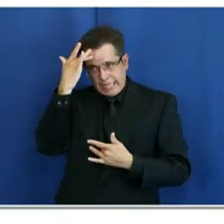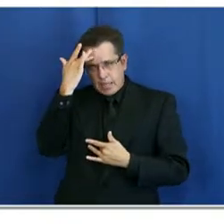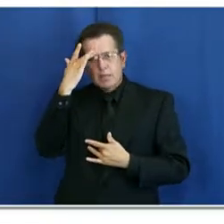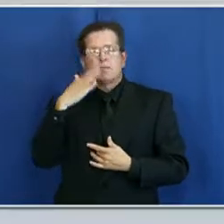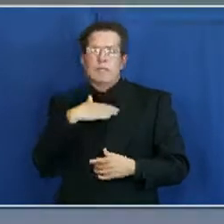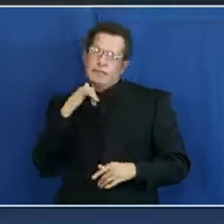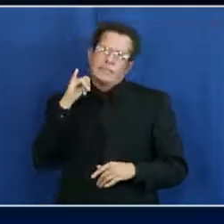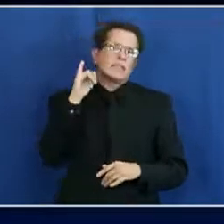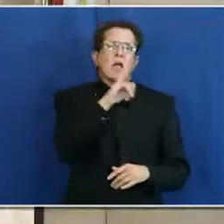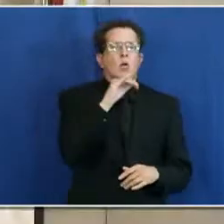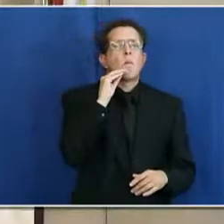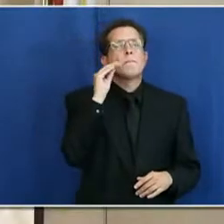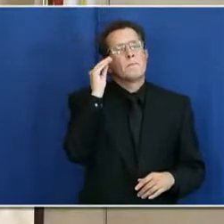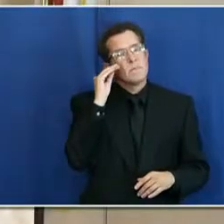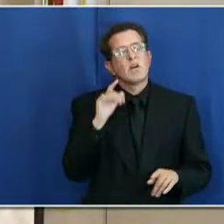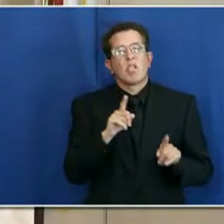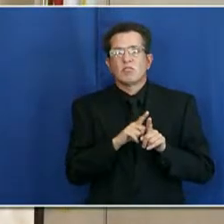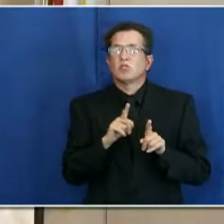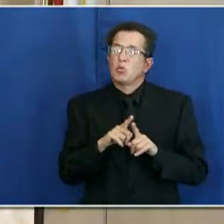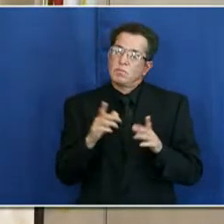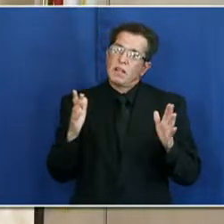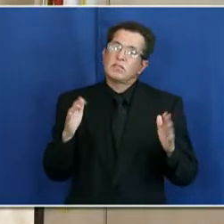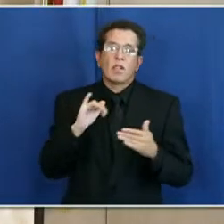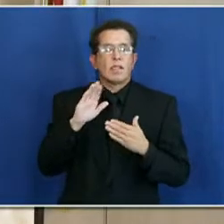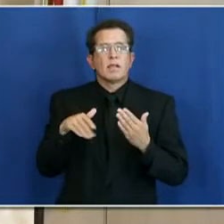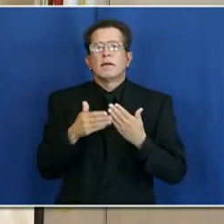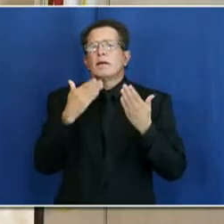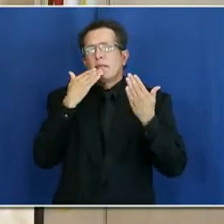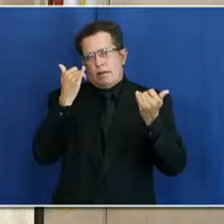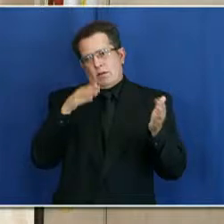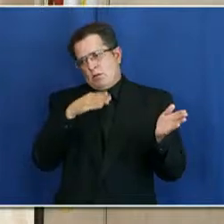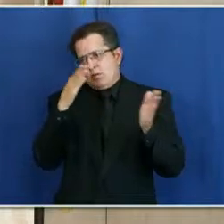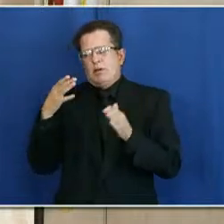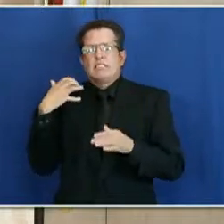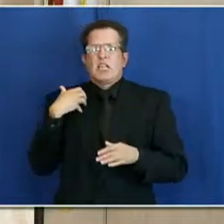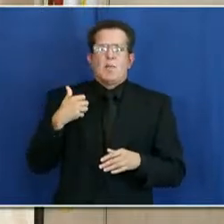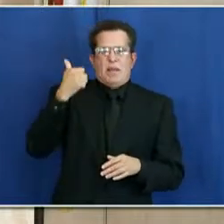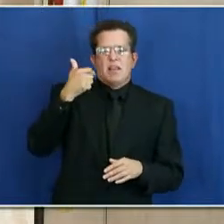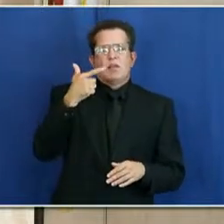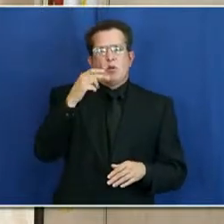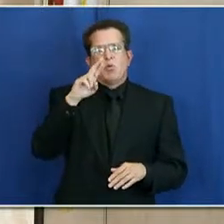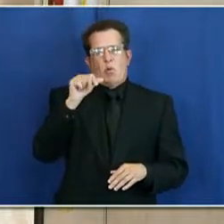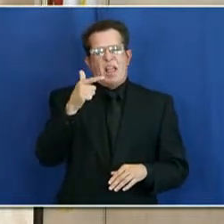please welcome back to the podium Chairman Greg Cox. Thank you.